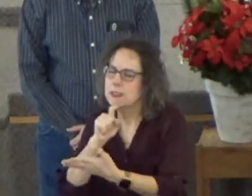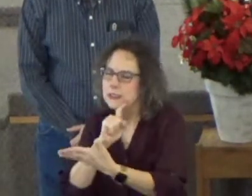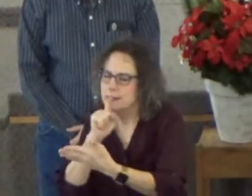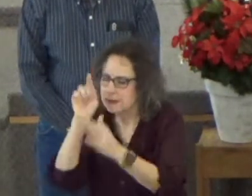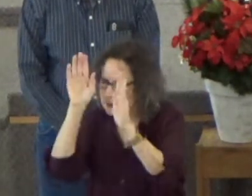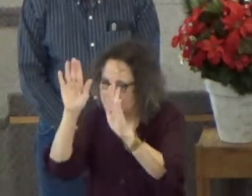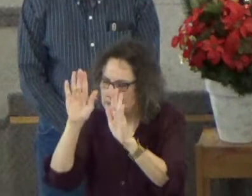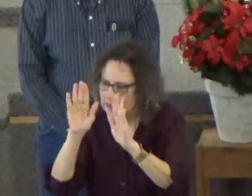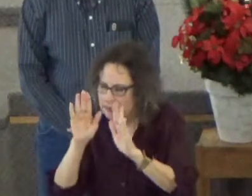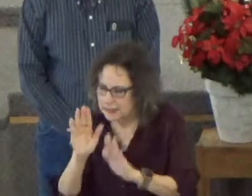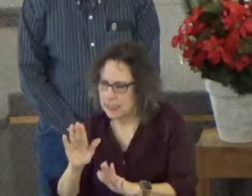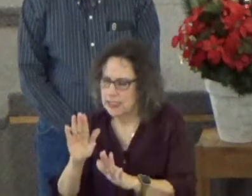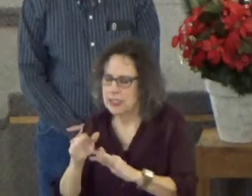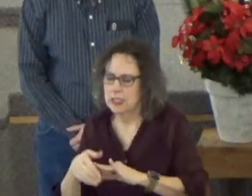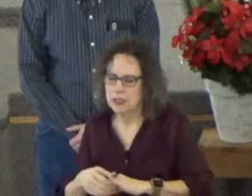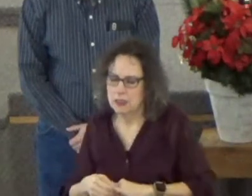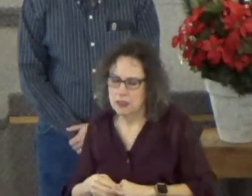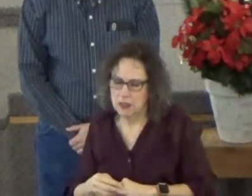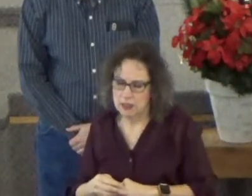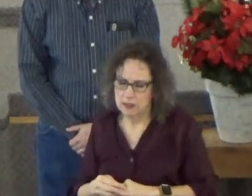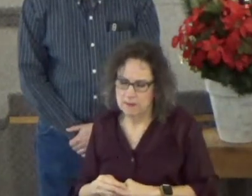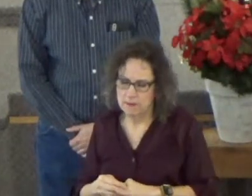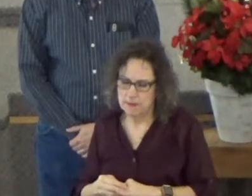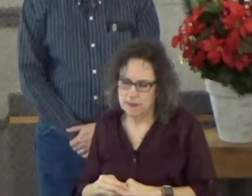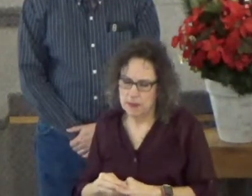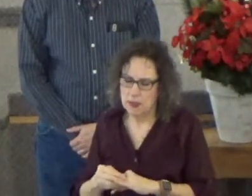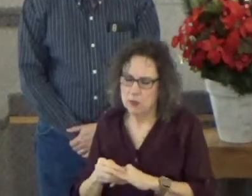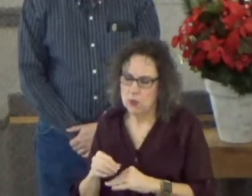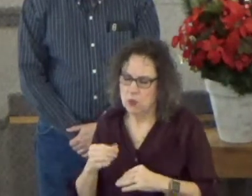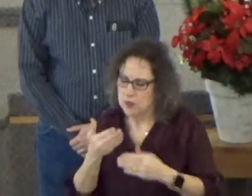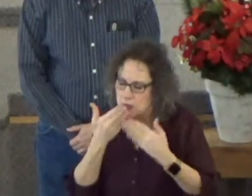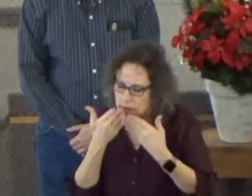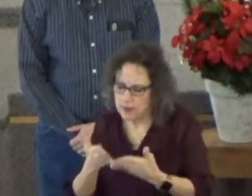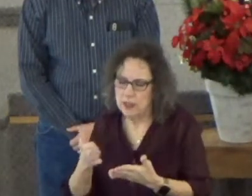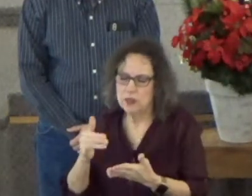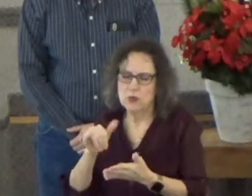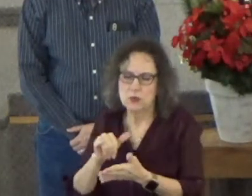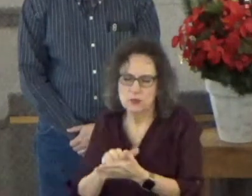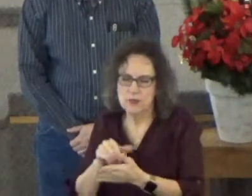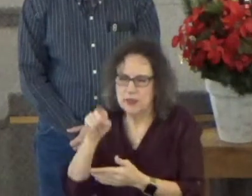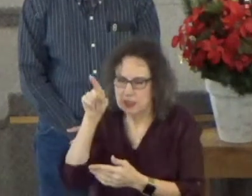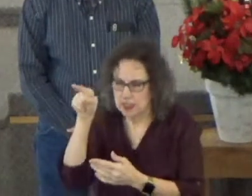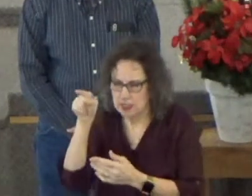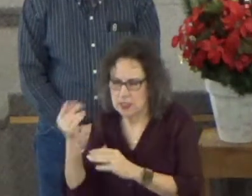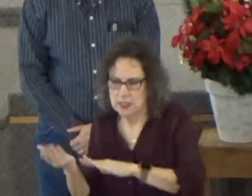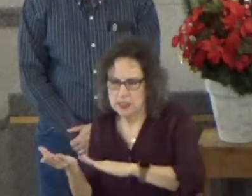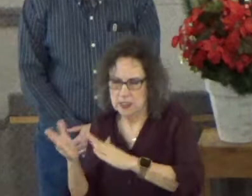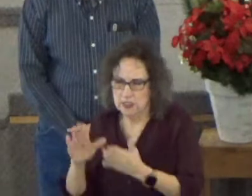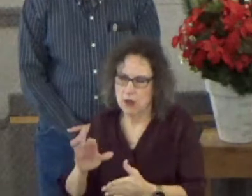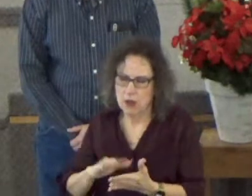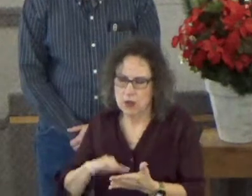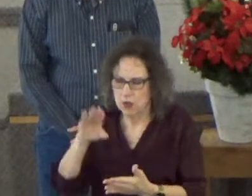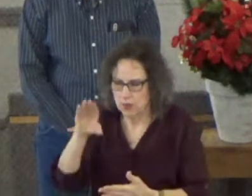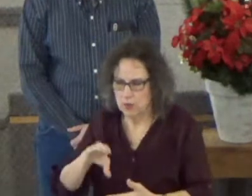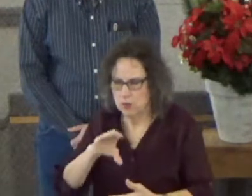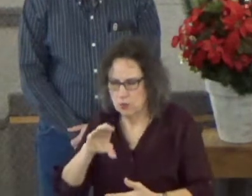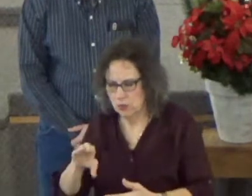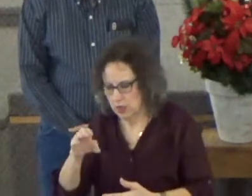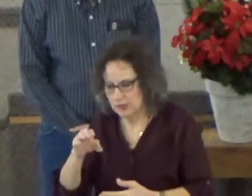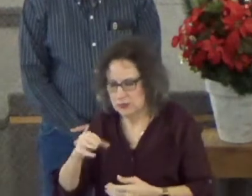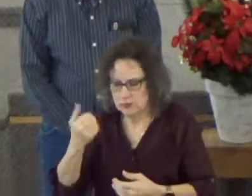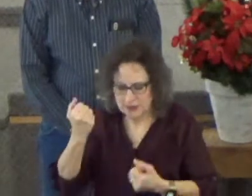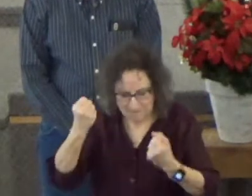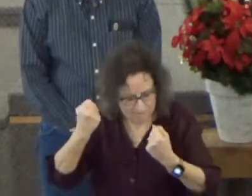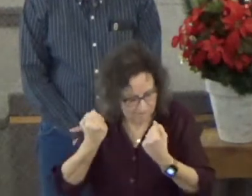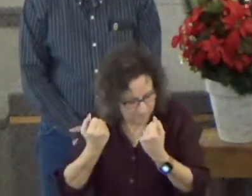keeping that up front in our minds. Lord, we thank you that he died on that cross, that he became the final sacrifice for